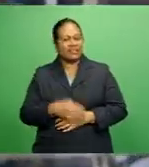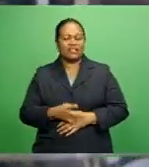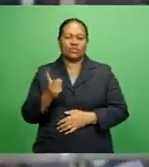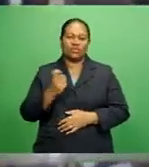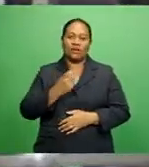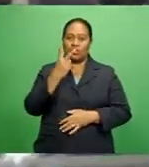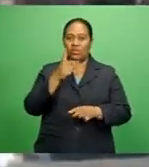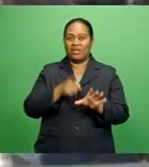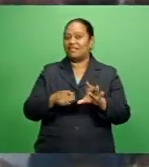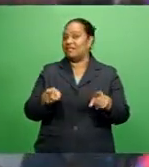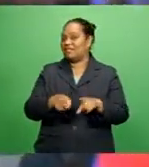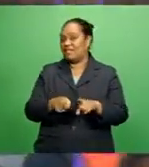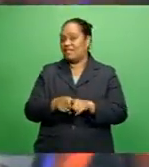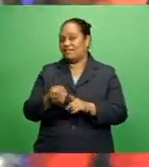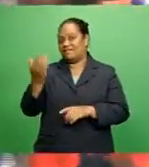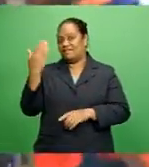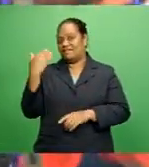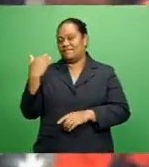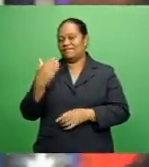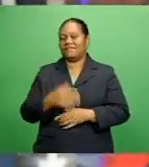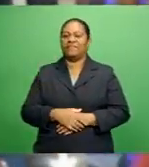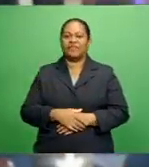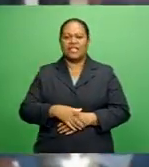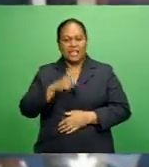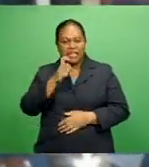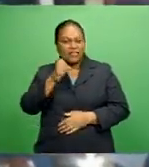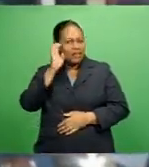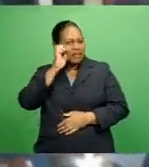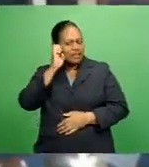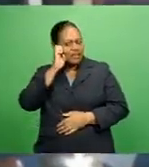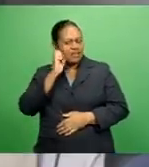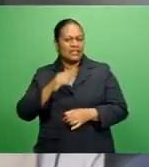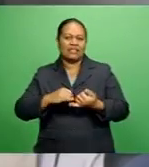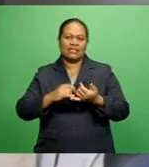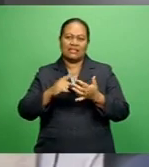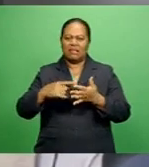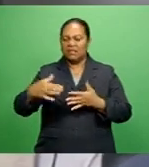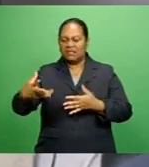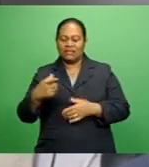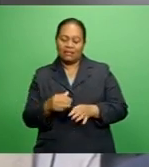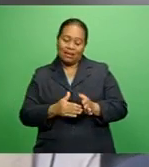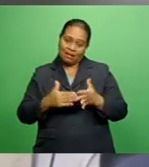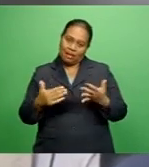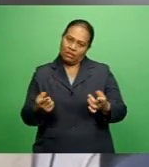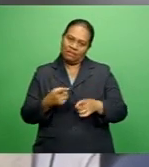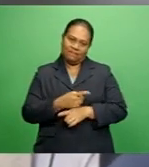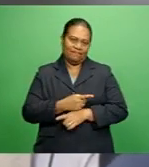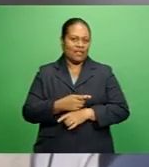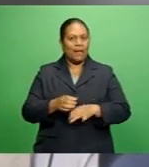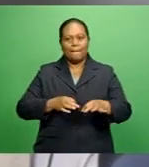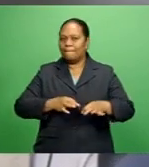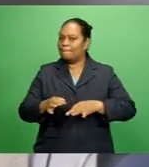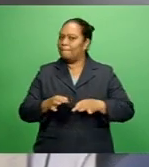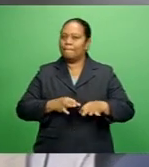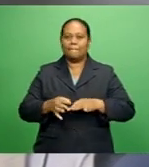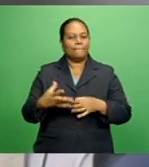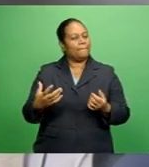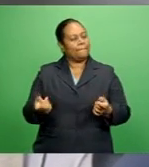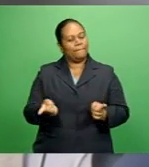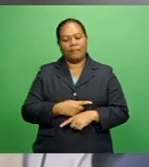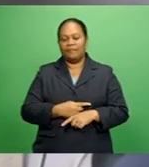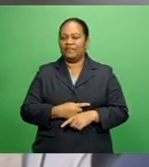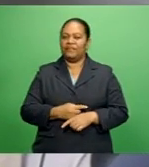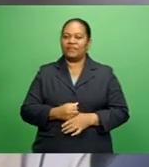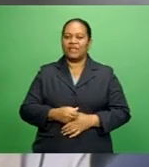years ago, fought him twice, if he's expecting that Sebastian, he's really got to change his game plan. He's really got to start working hard because he's not